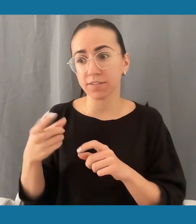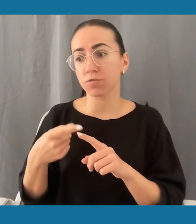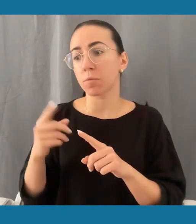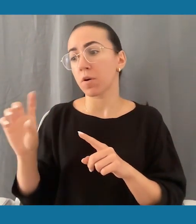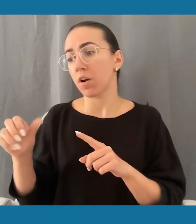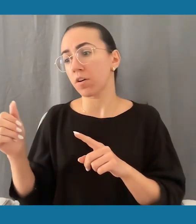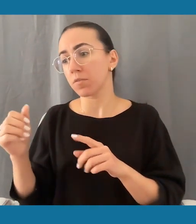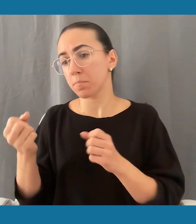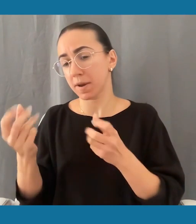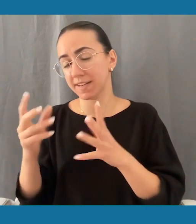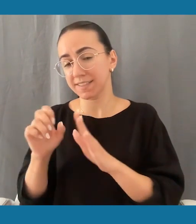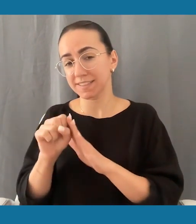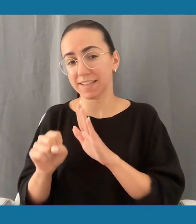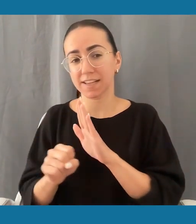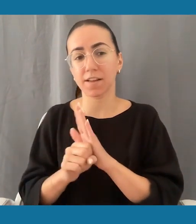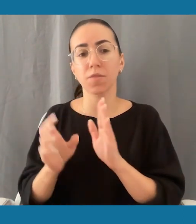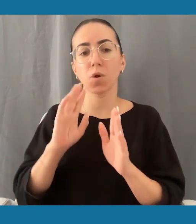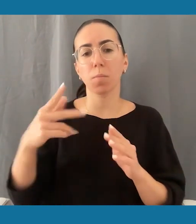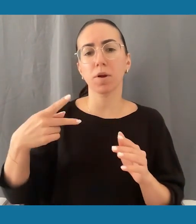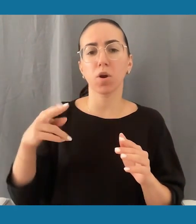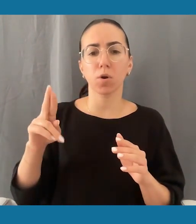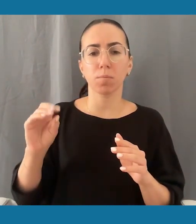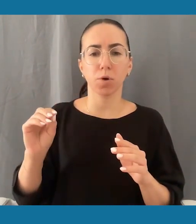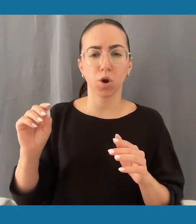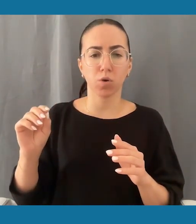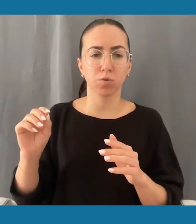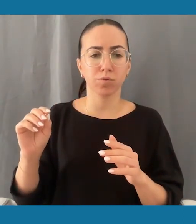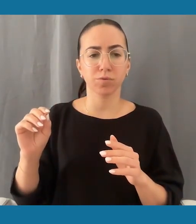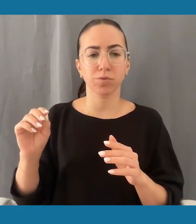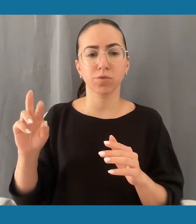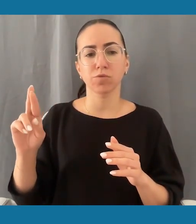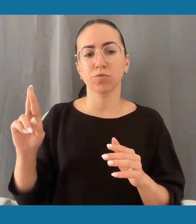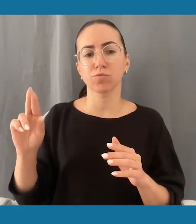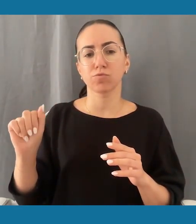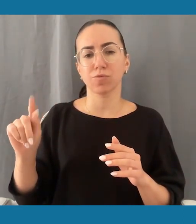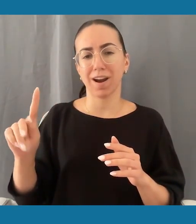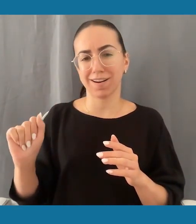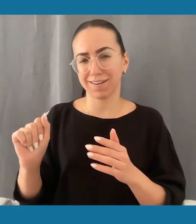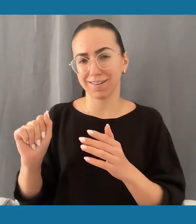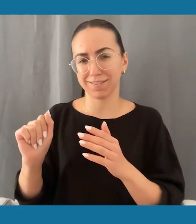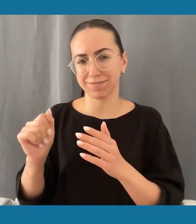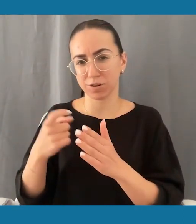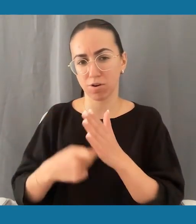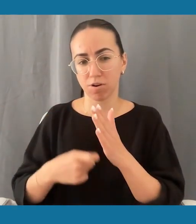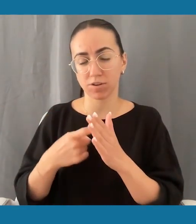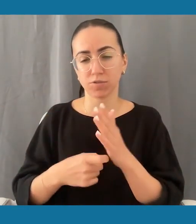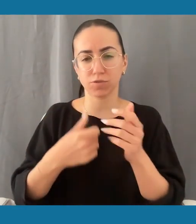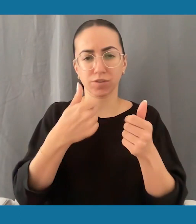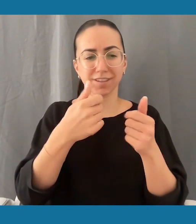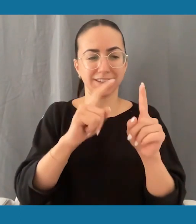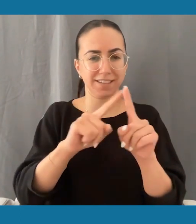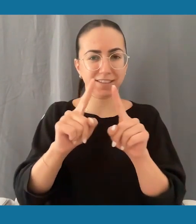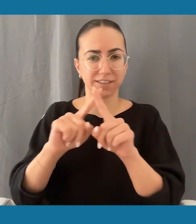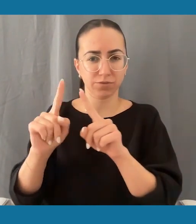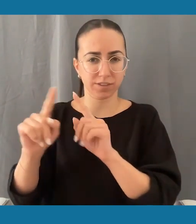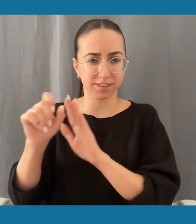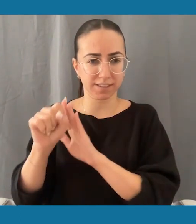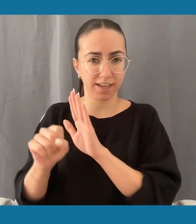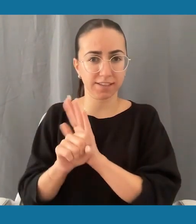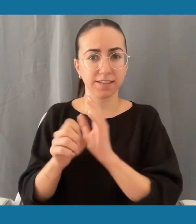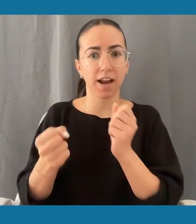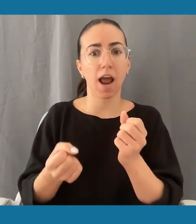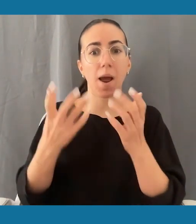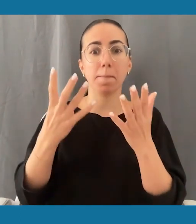will be a pro rata allocation of the balance remaining upon death to each of the individual states in proportion to the amount of